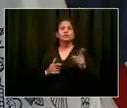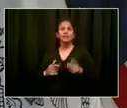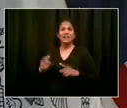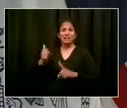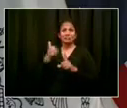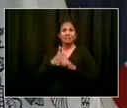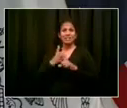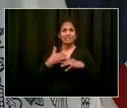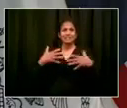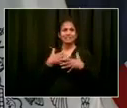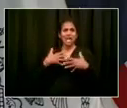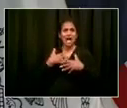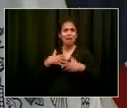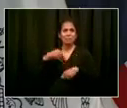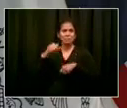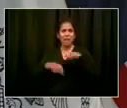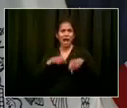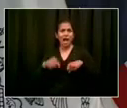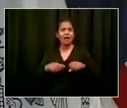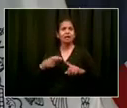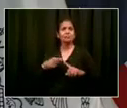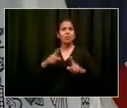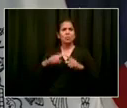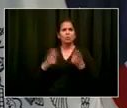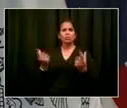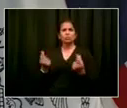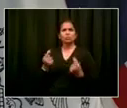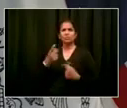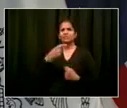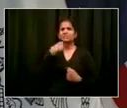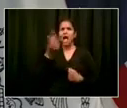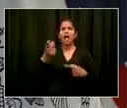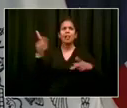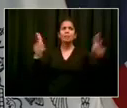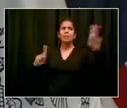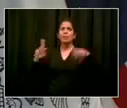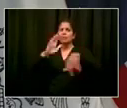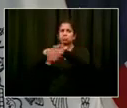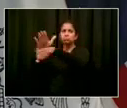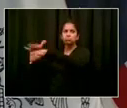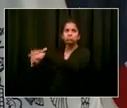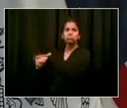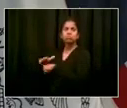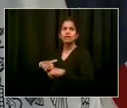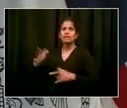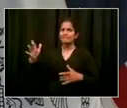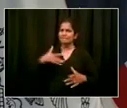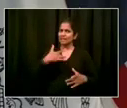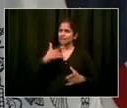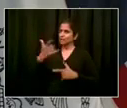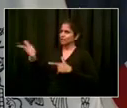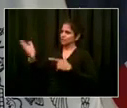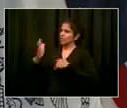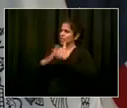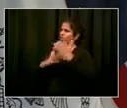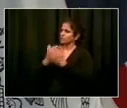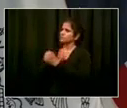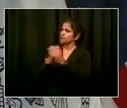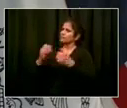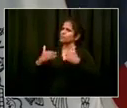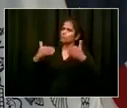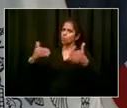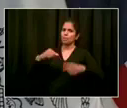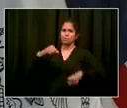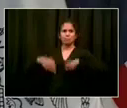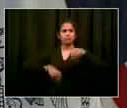think there are so many people in this city who are using their bicycles and understand, even though it's